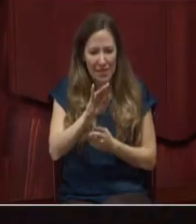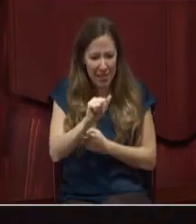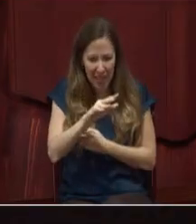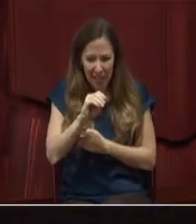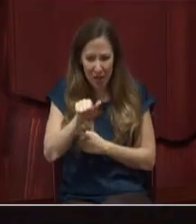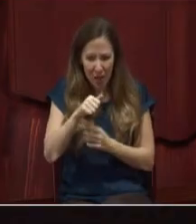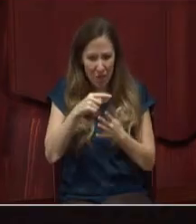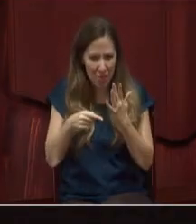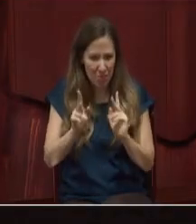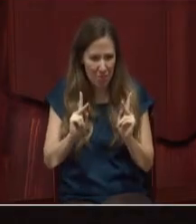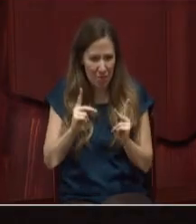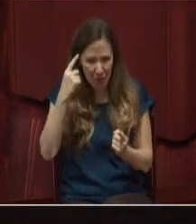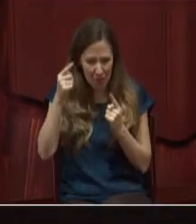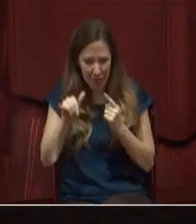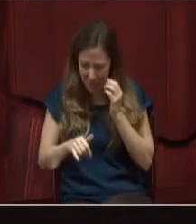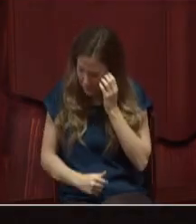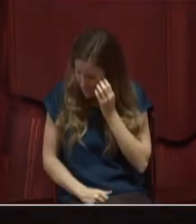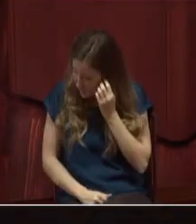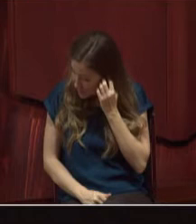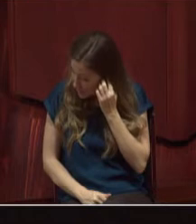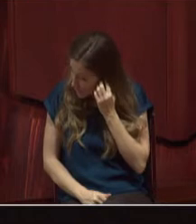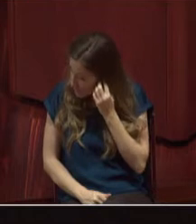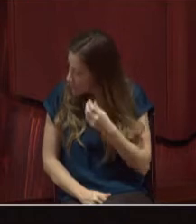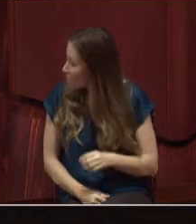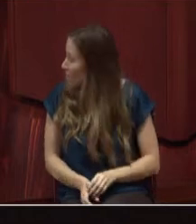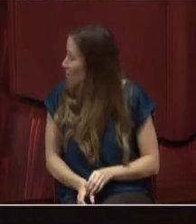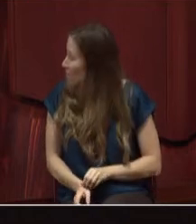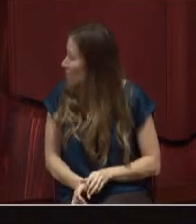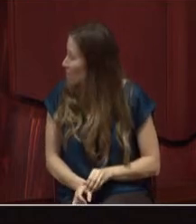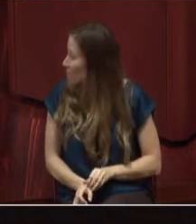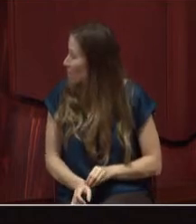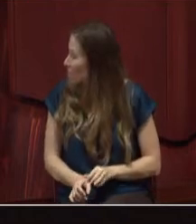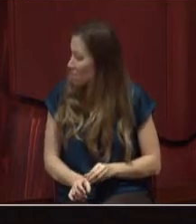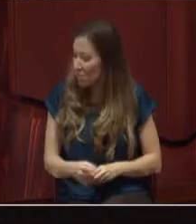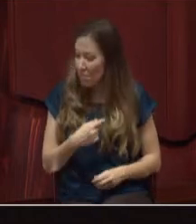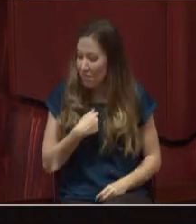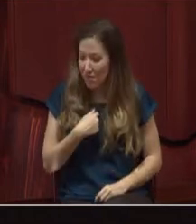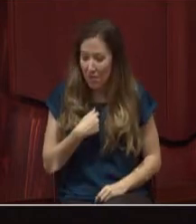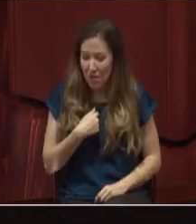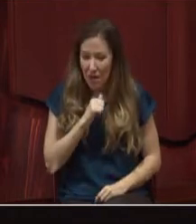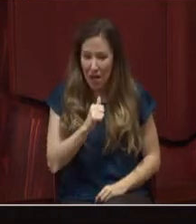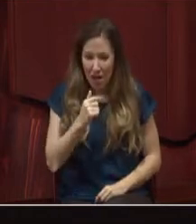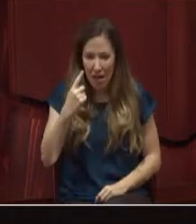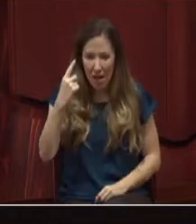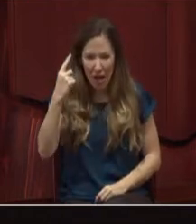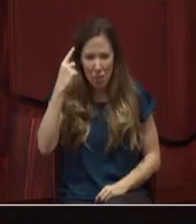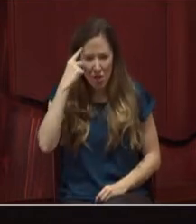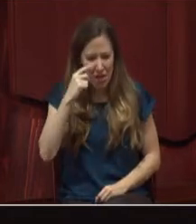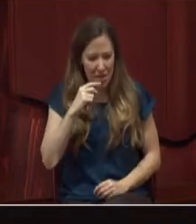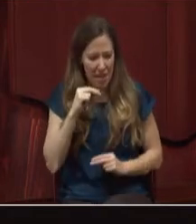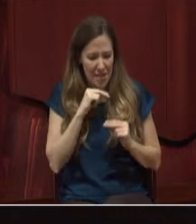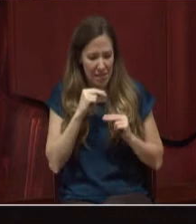Well, I don't think the views of the institutions and the cabinet agencies were particularly sought after